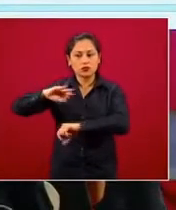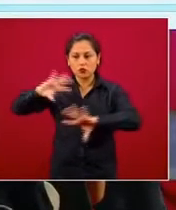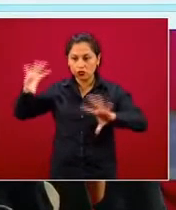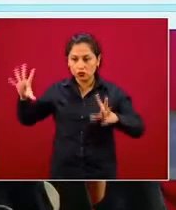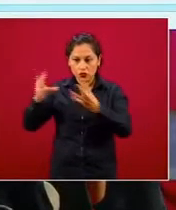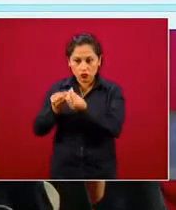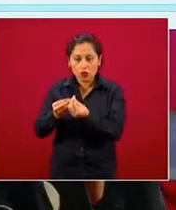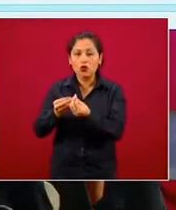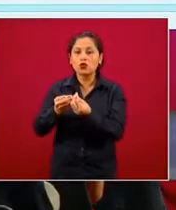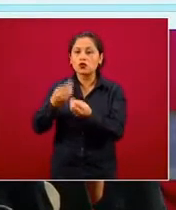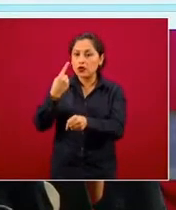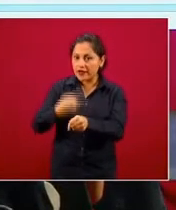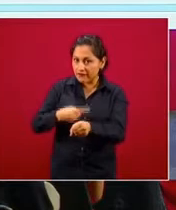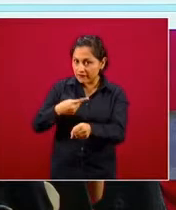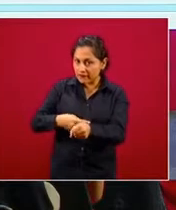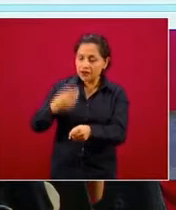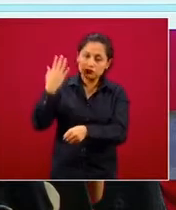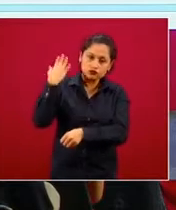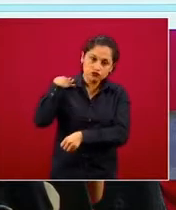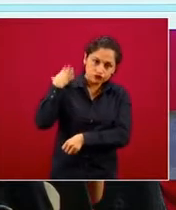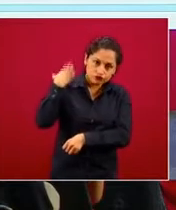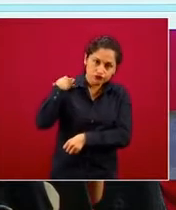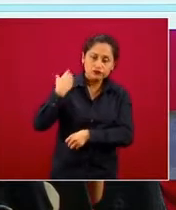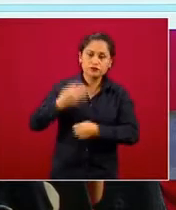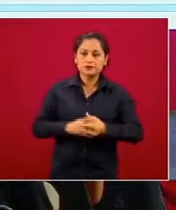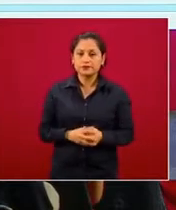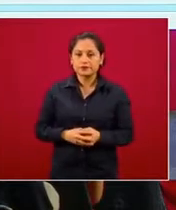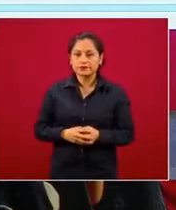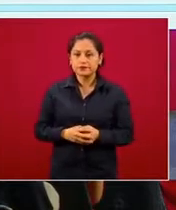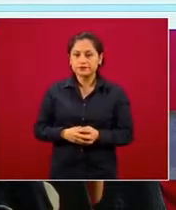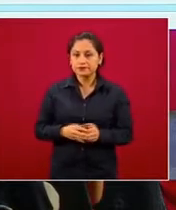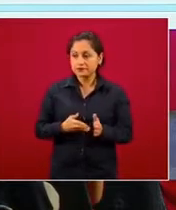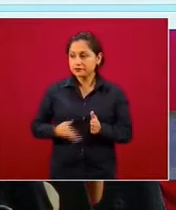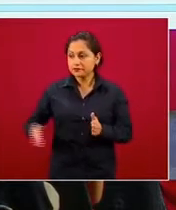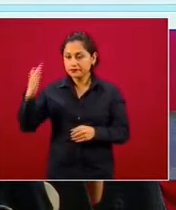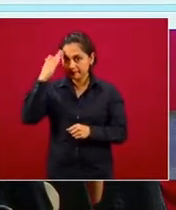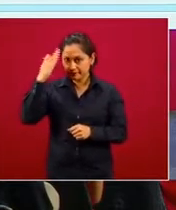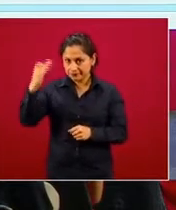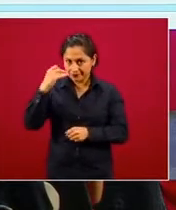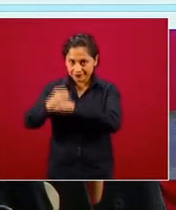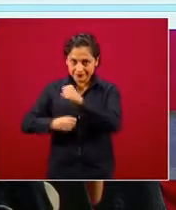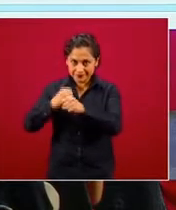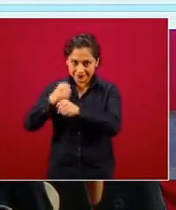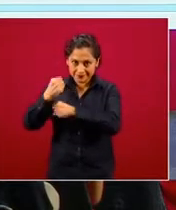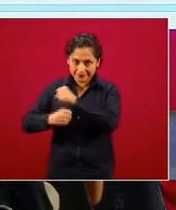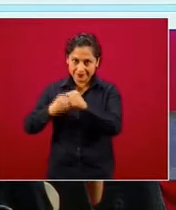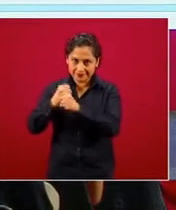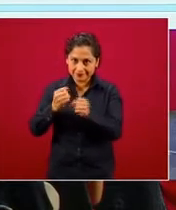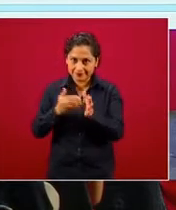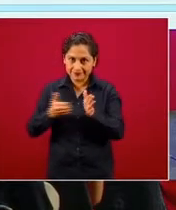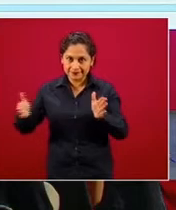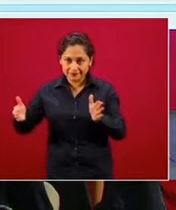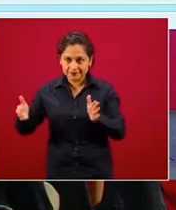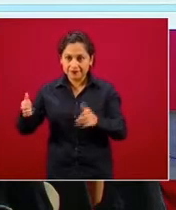information database. There are two specific causes. One is flu.